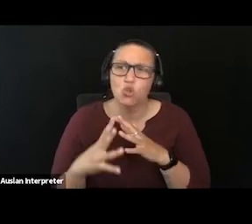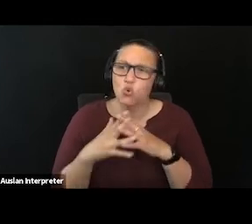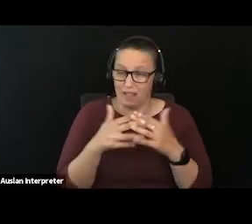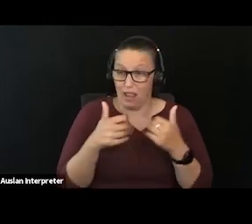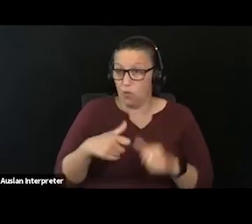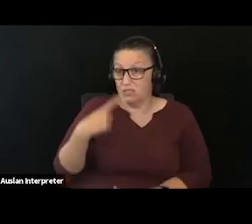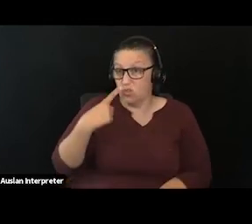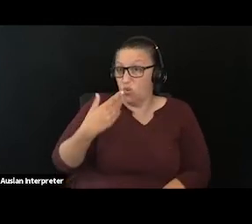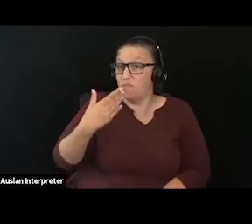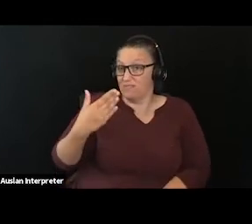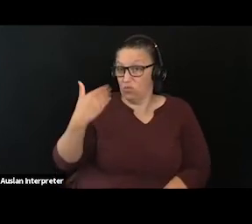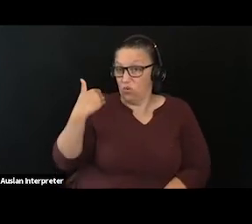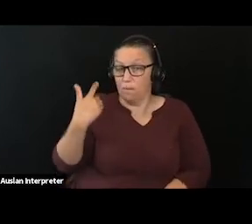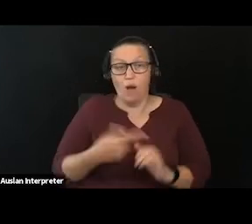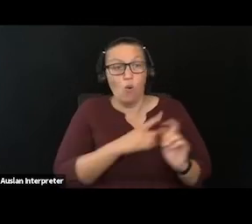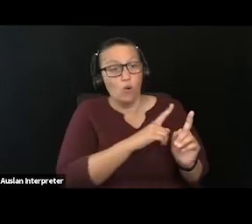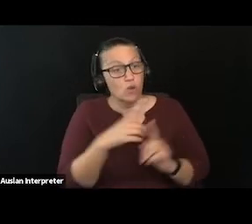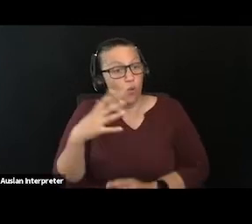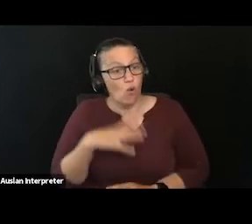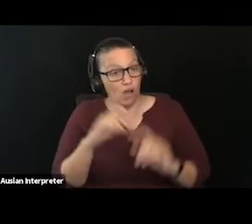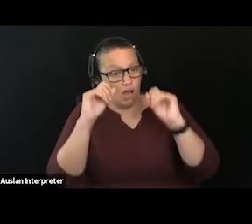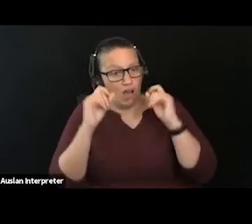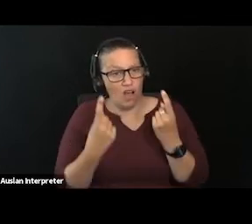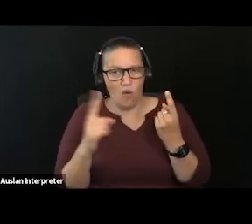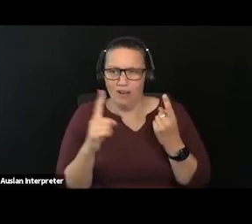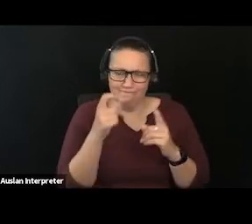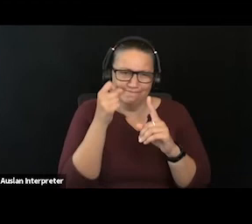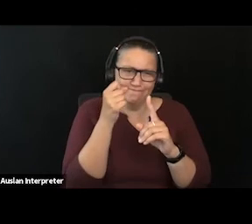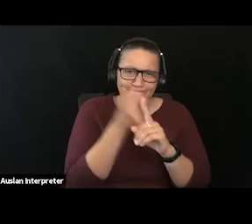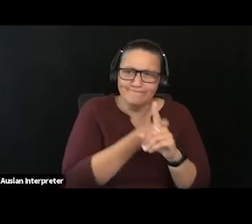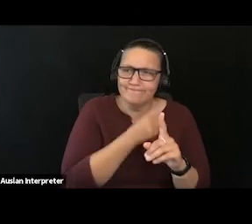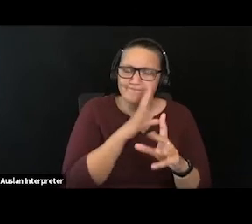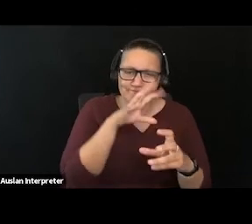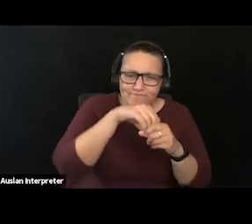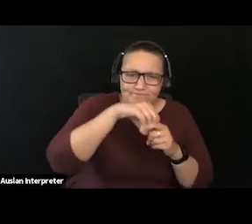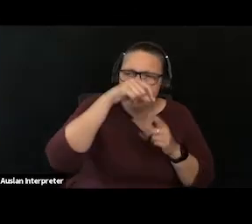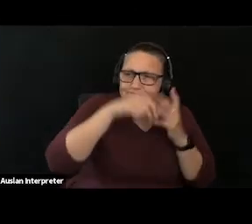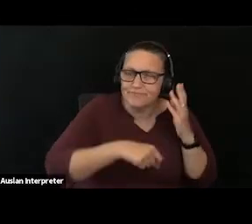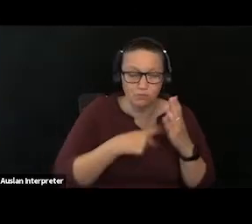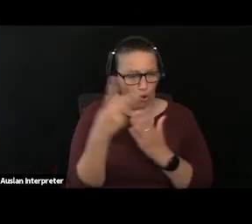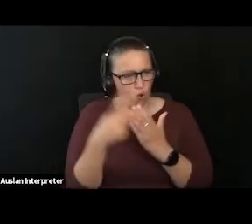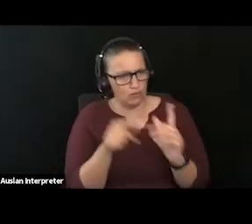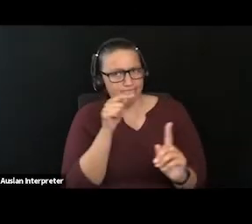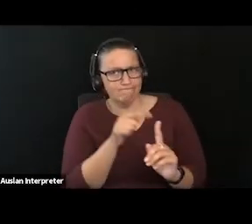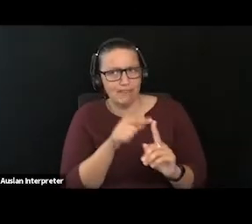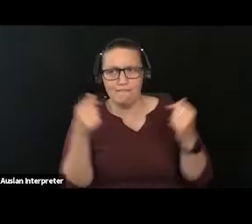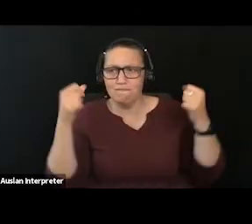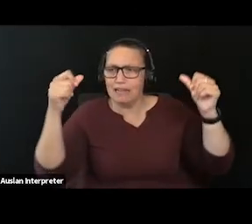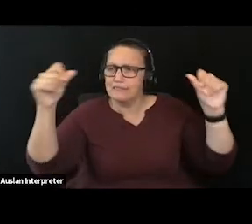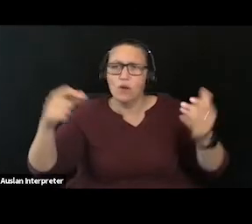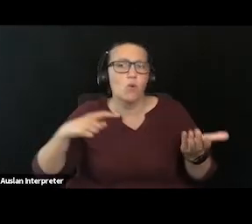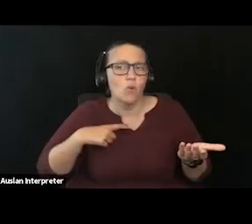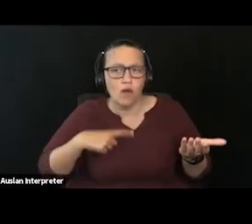to identify the characteristics or the features of these programs that actually lead to their effectiveness at population level.